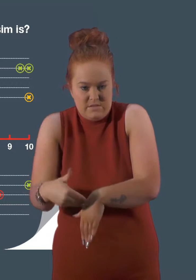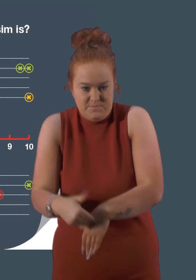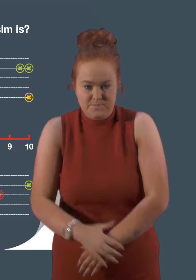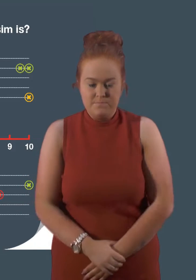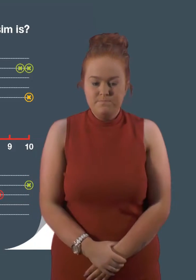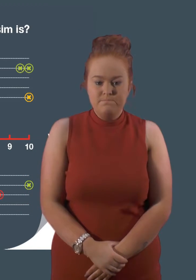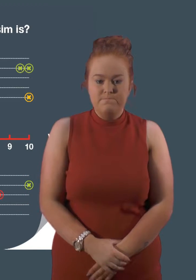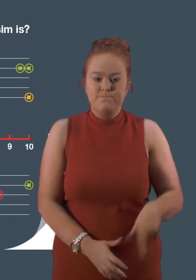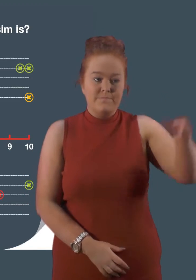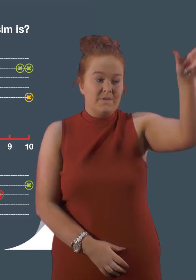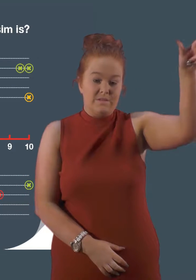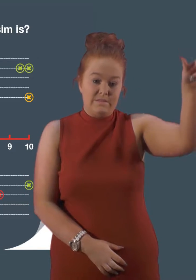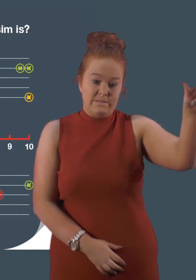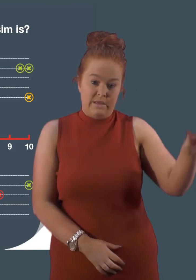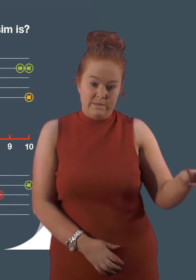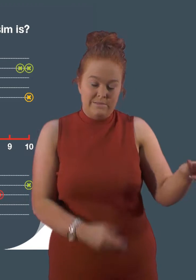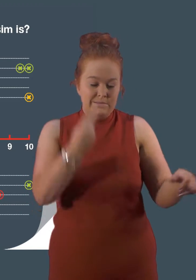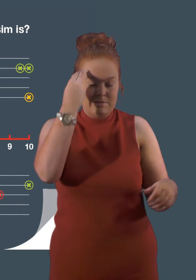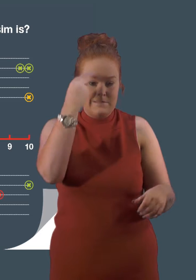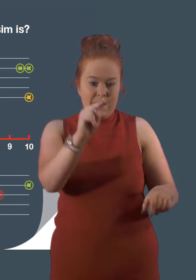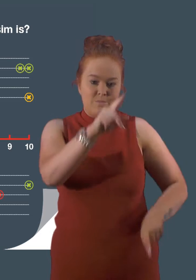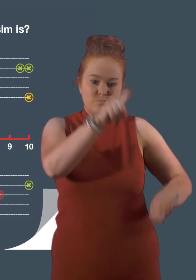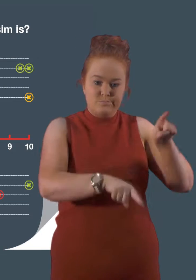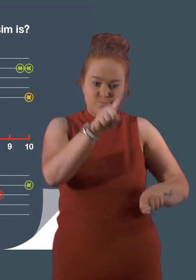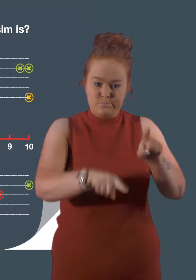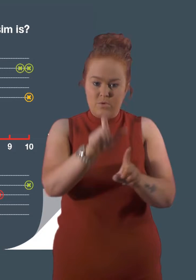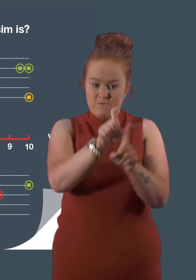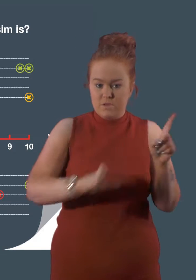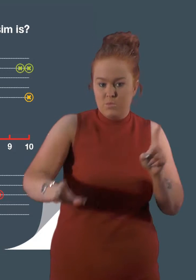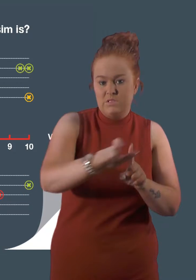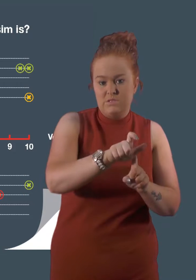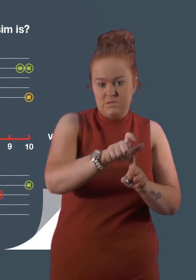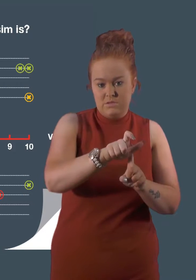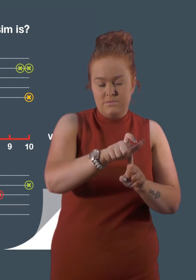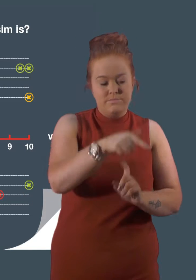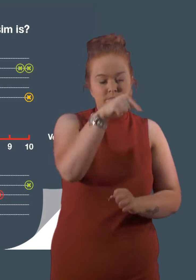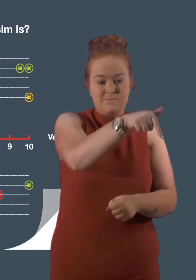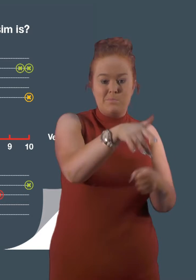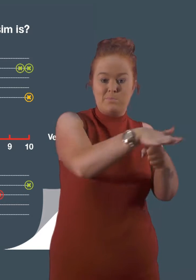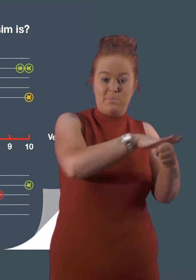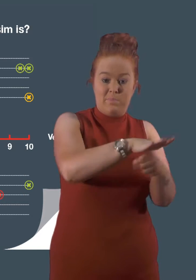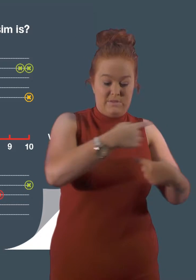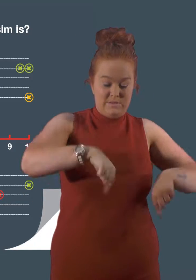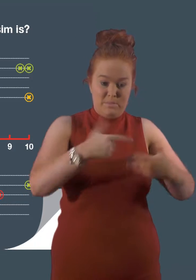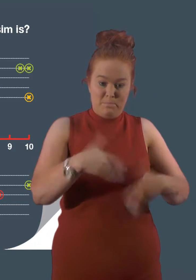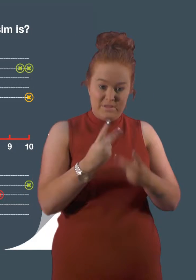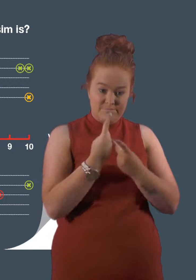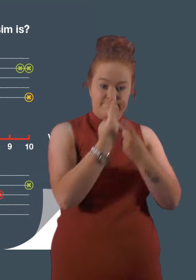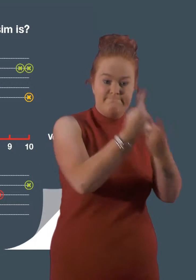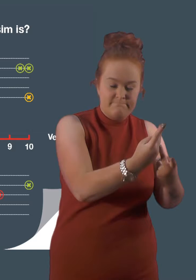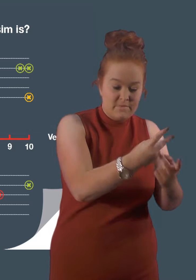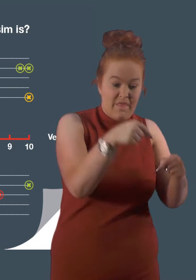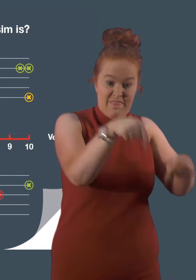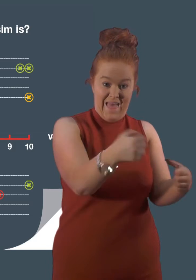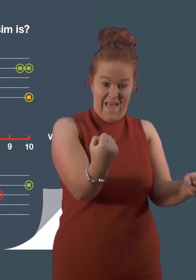end of the red line you can see the extreme ends of the continuum. So sectarianism affects everything in my life, or